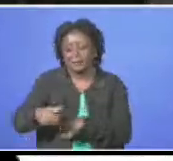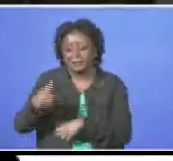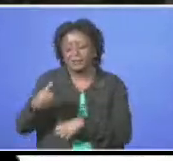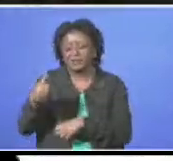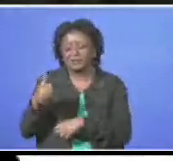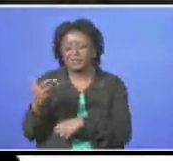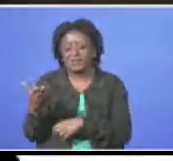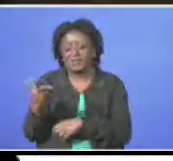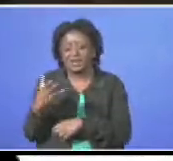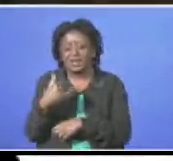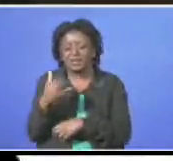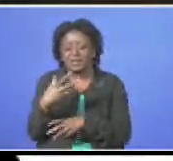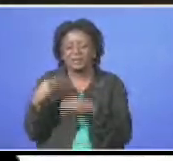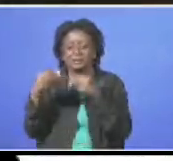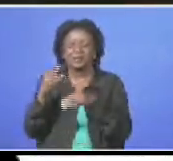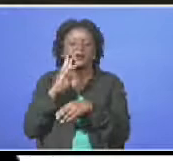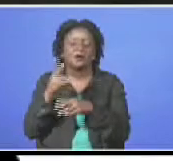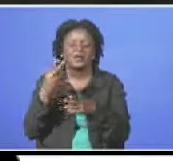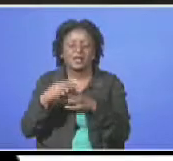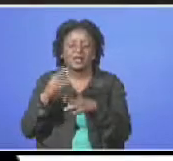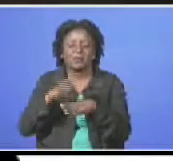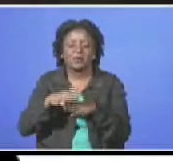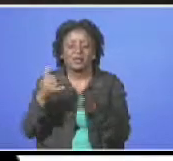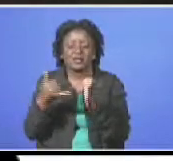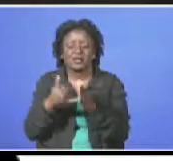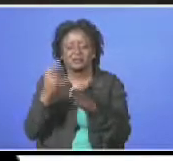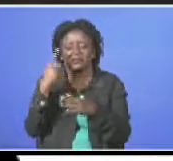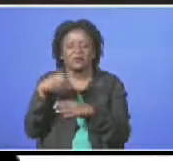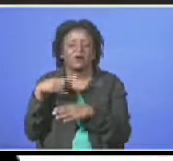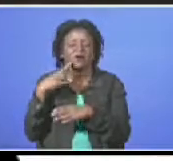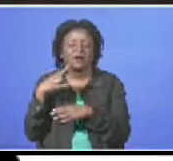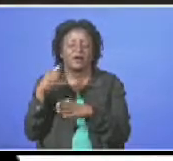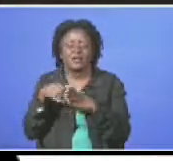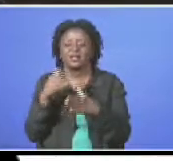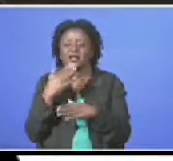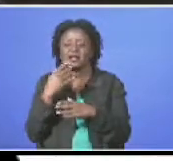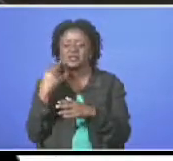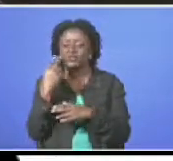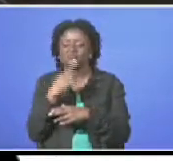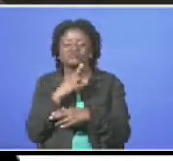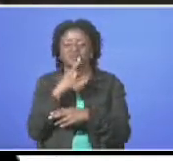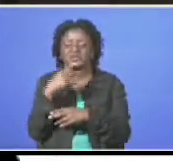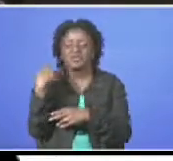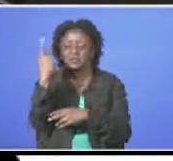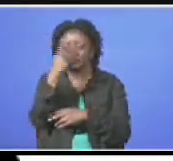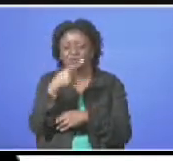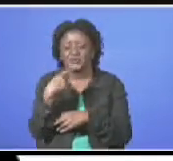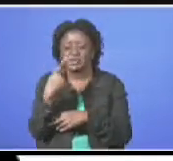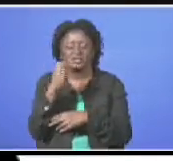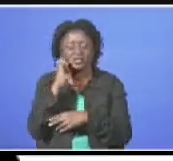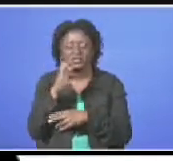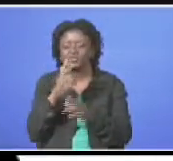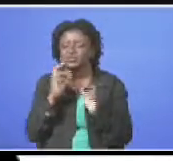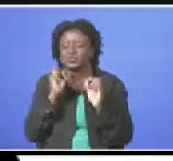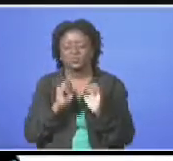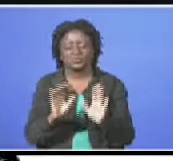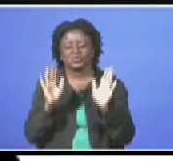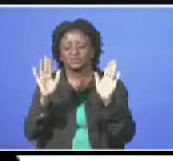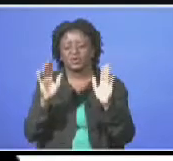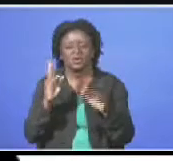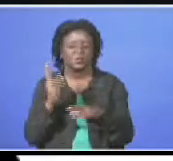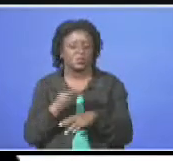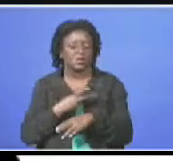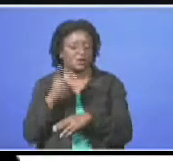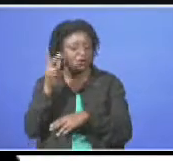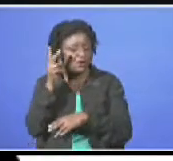And they put her name on it for us in color. That's really pretty. She was great. Well, we heard the fish fry was the best place